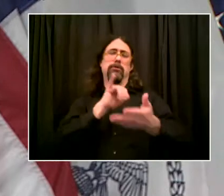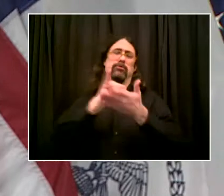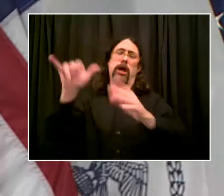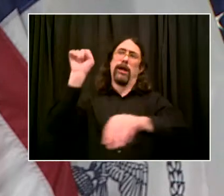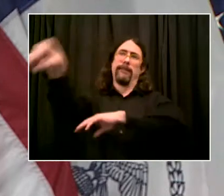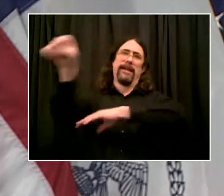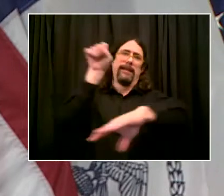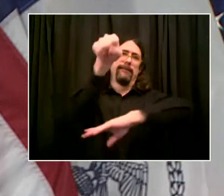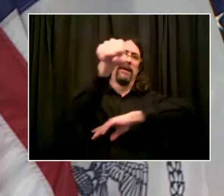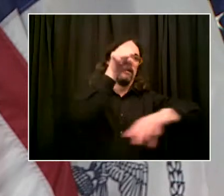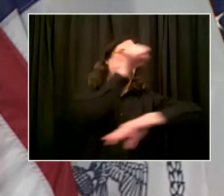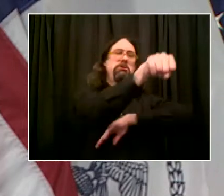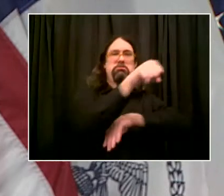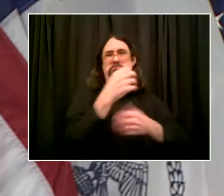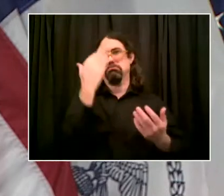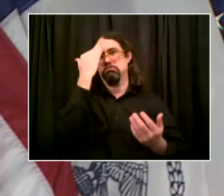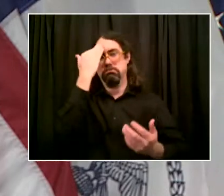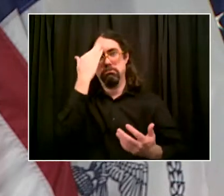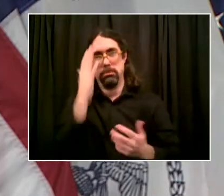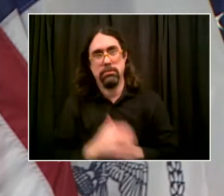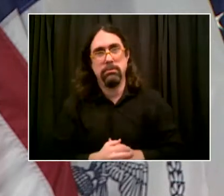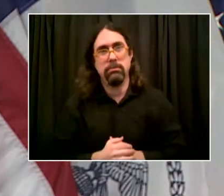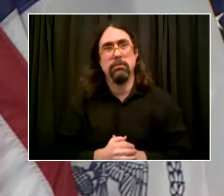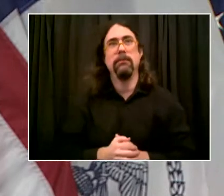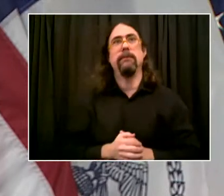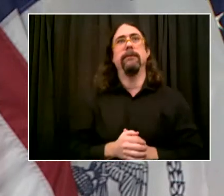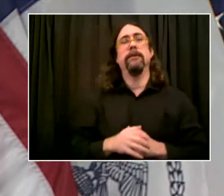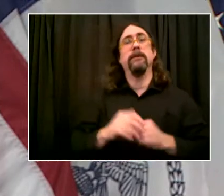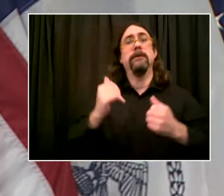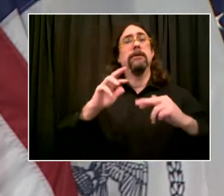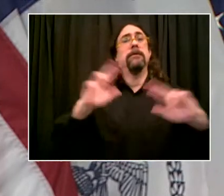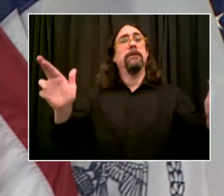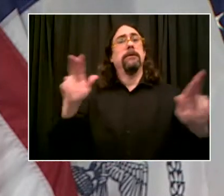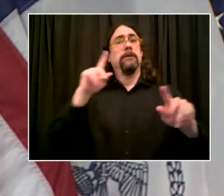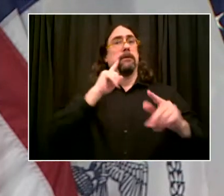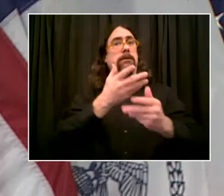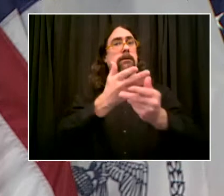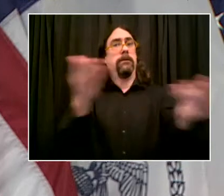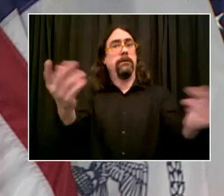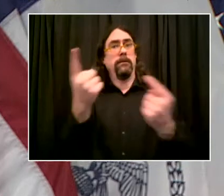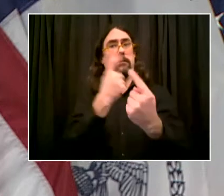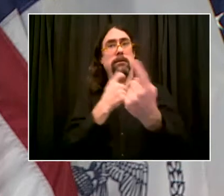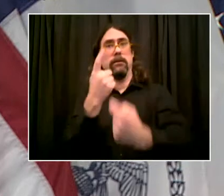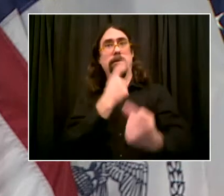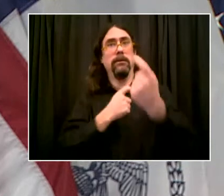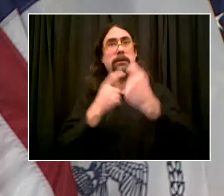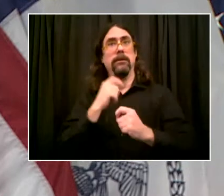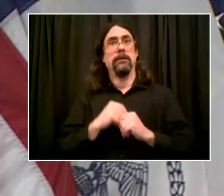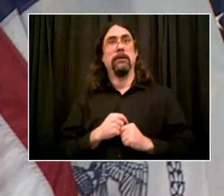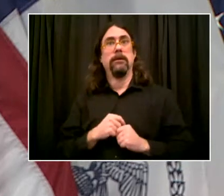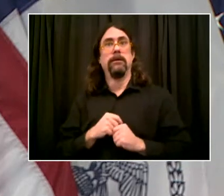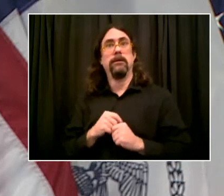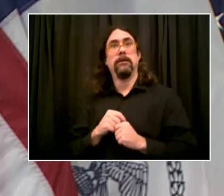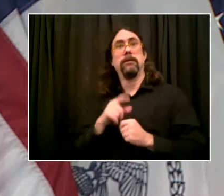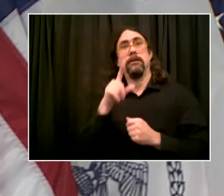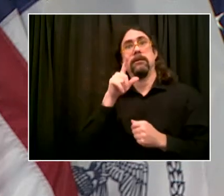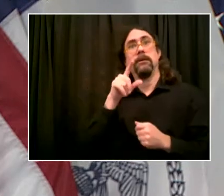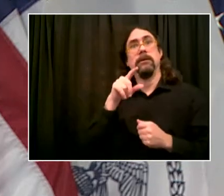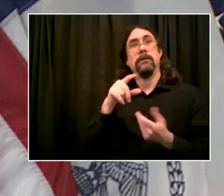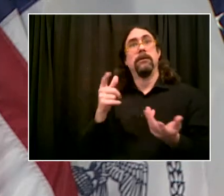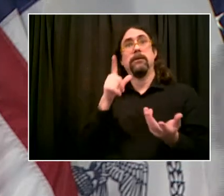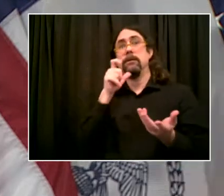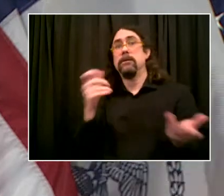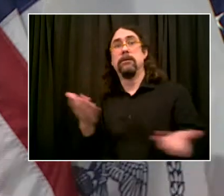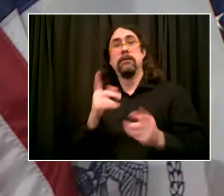now begin our Q&A. With us today is First Deputy Commissioner Dr. Torian Easterling, Executive Director of the Task Force on Racial Equity and